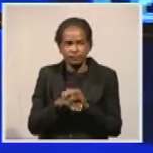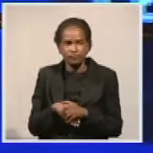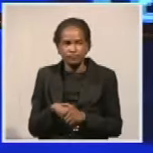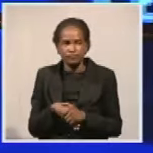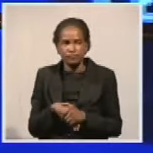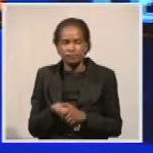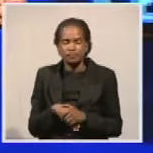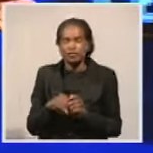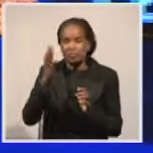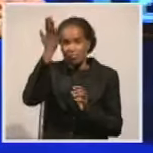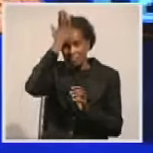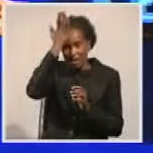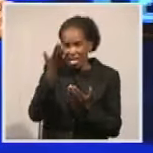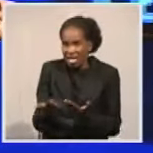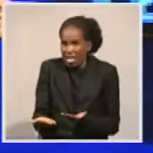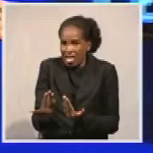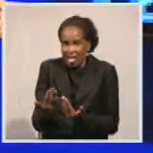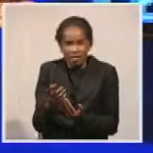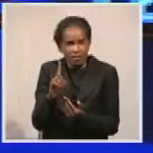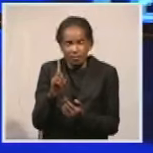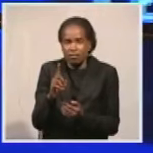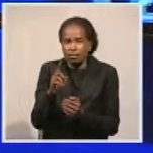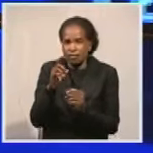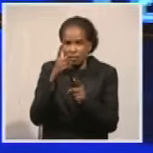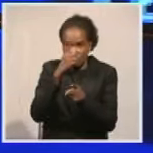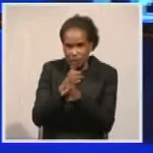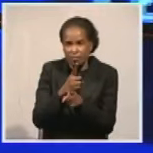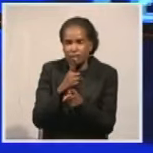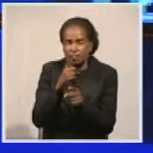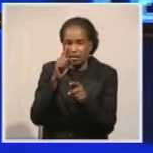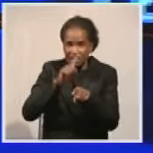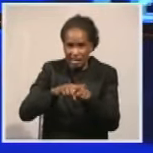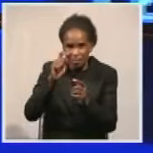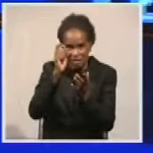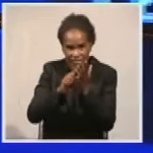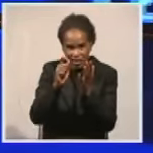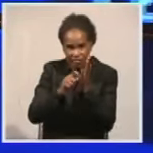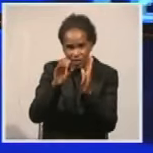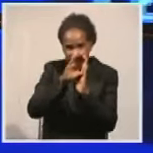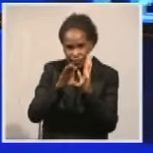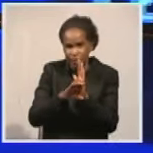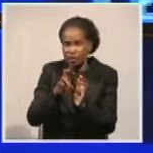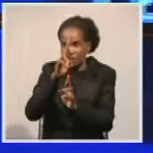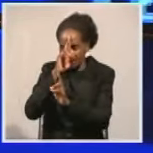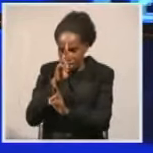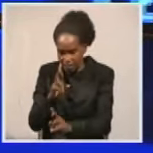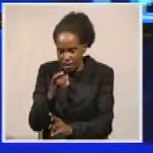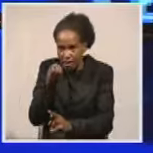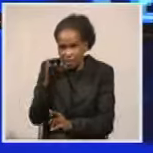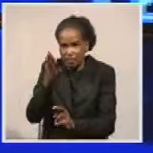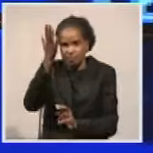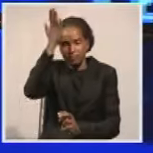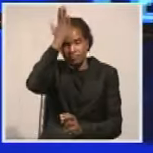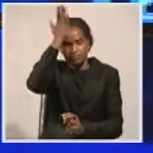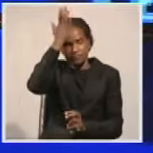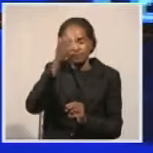and direct them in a way towards the Constitution, so that they don't